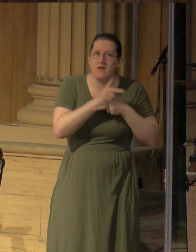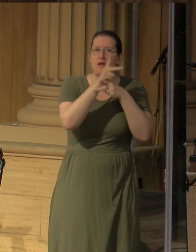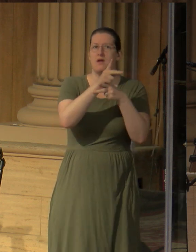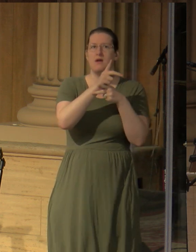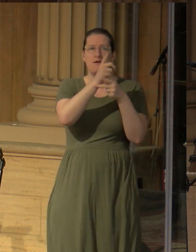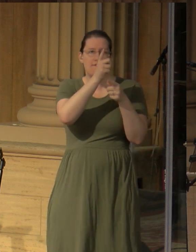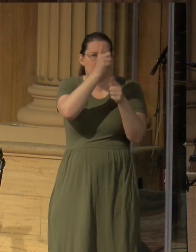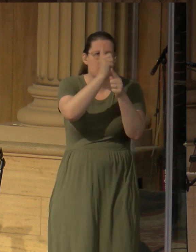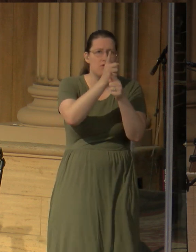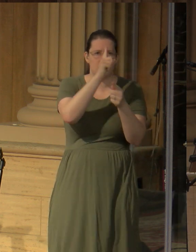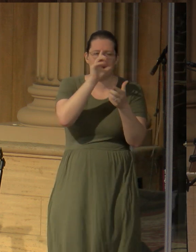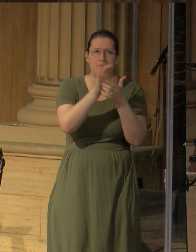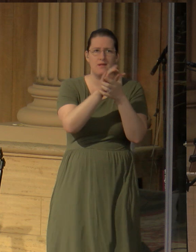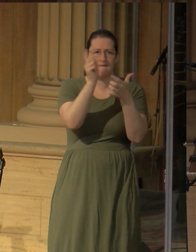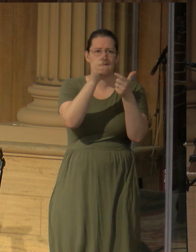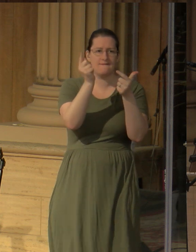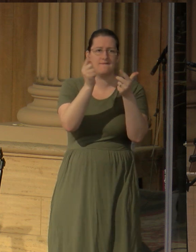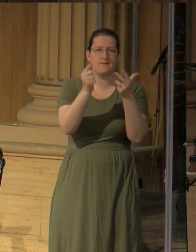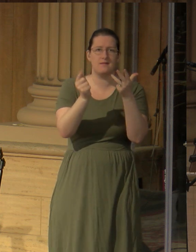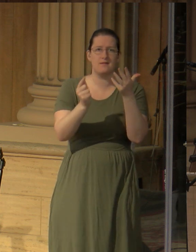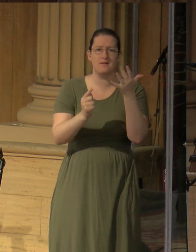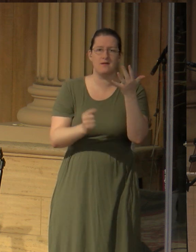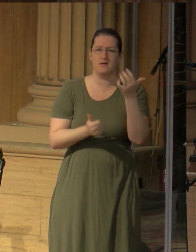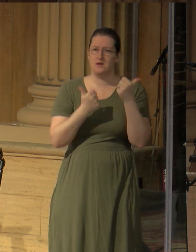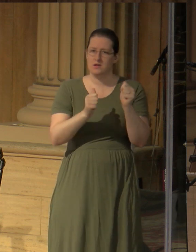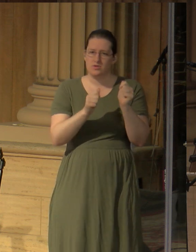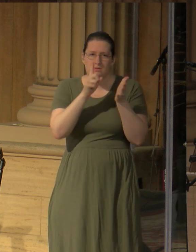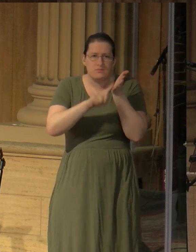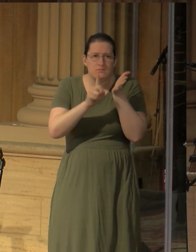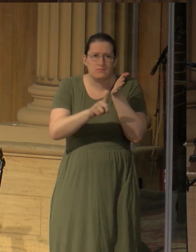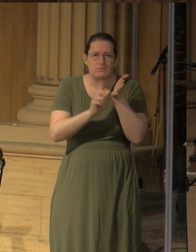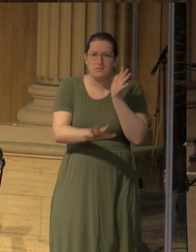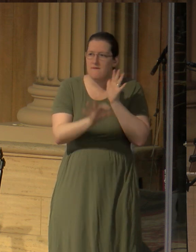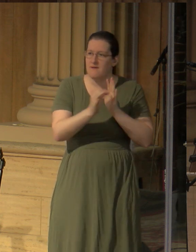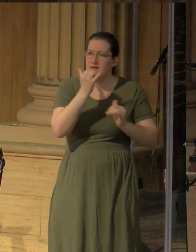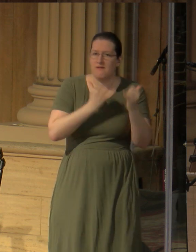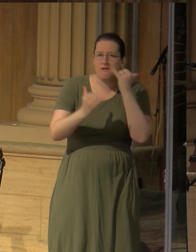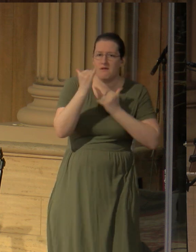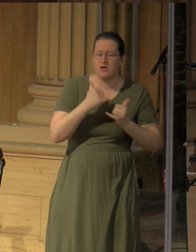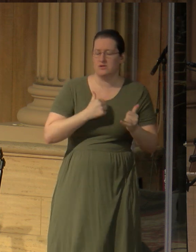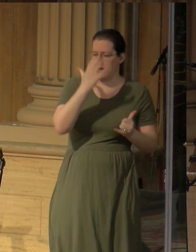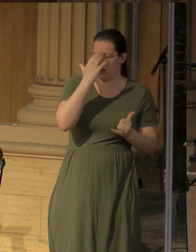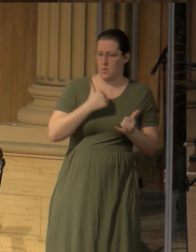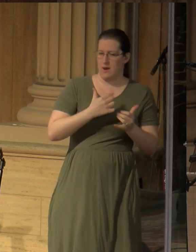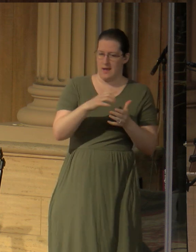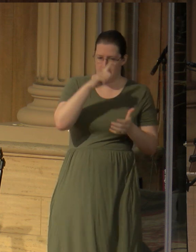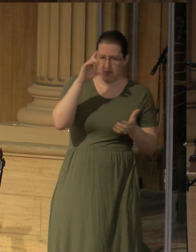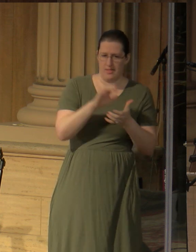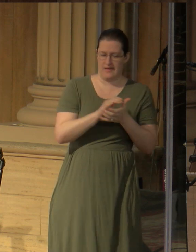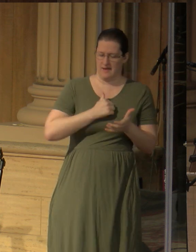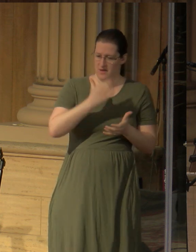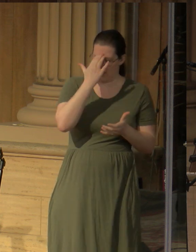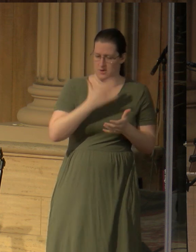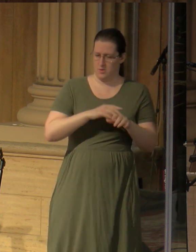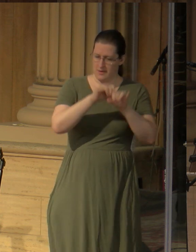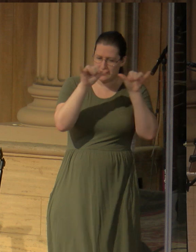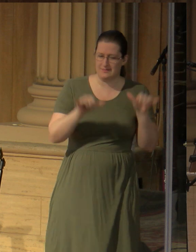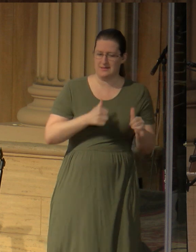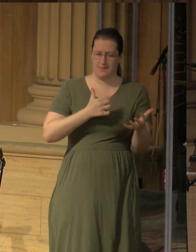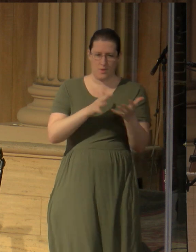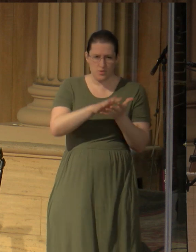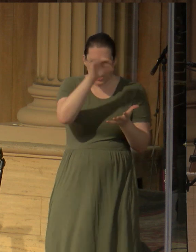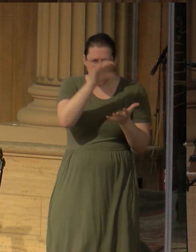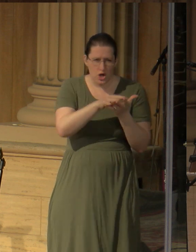the right beliefs, they're quick to sniff out errors, they know what they believe, they know how it all fits together in a system, they love to learn,